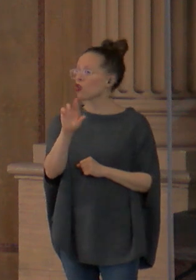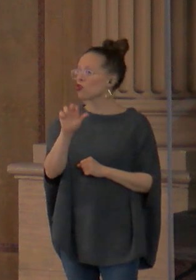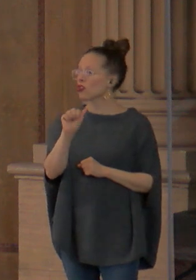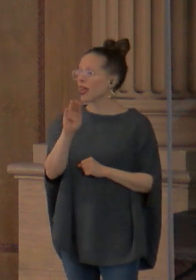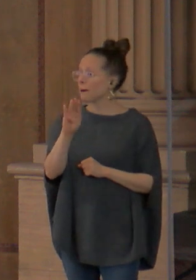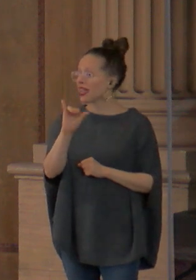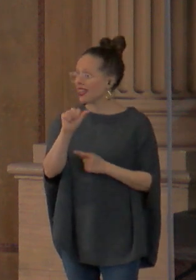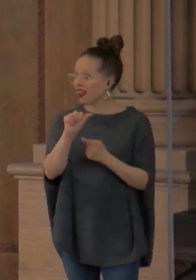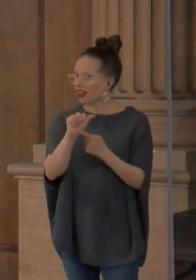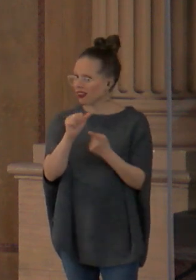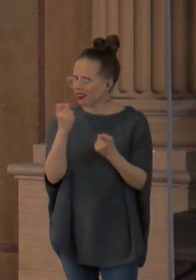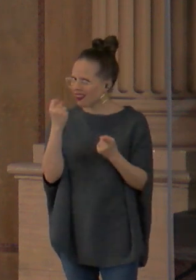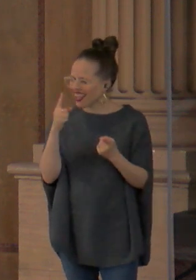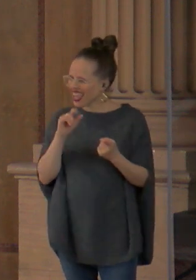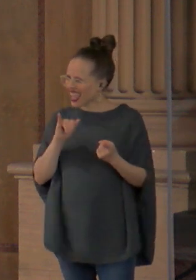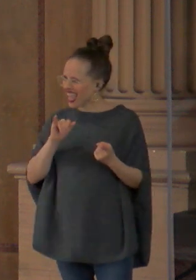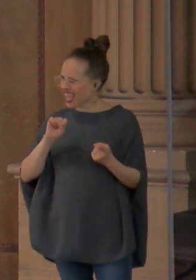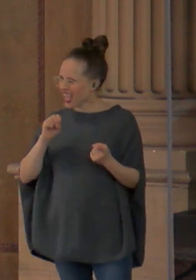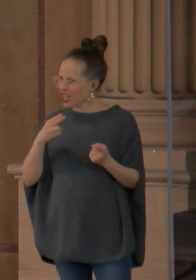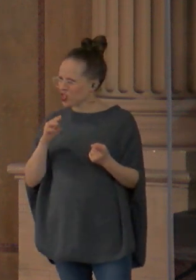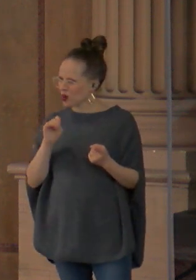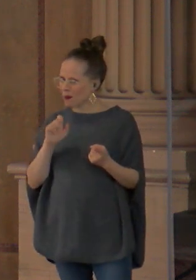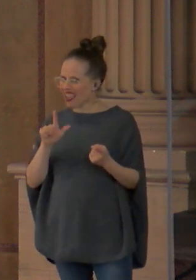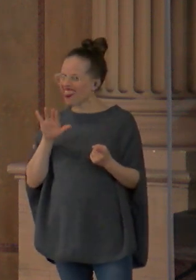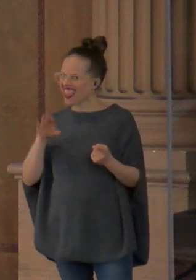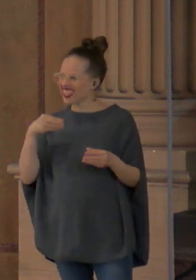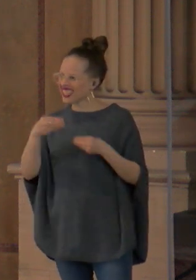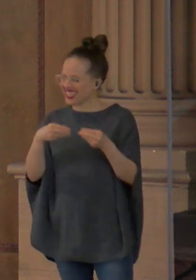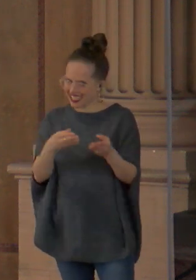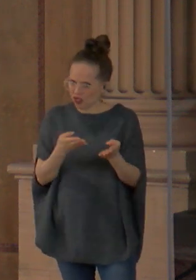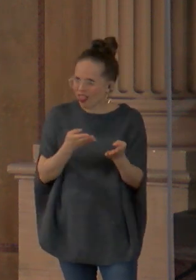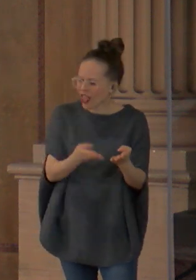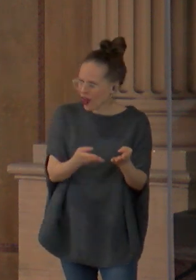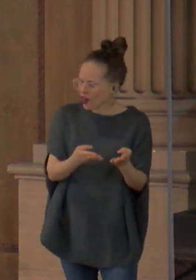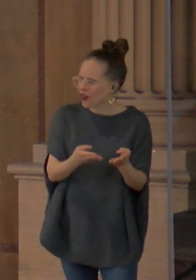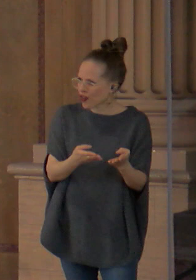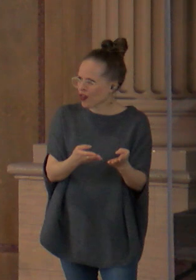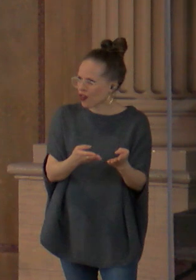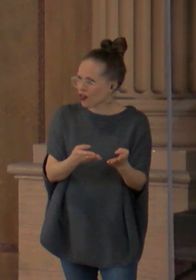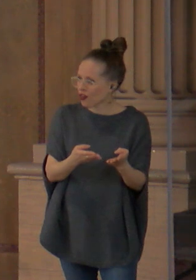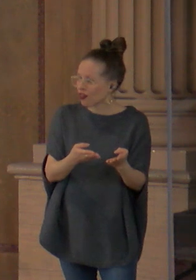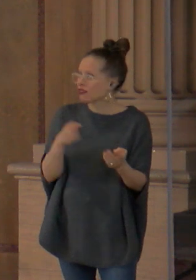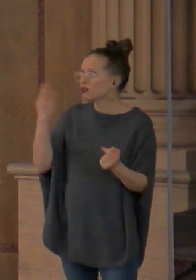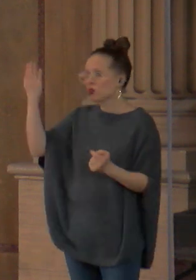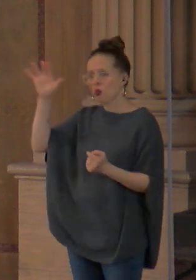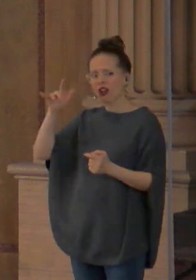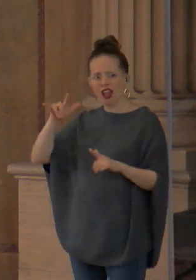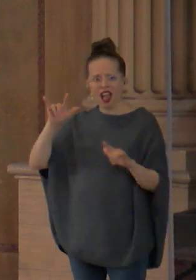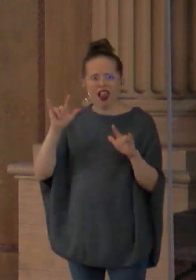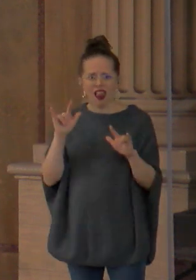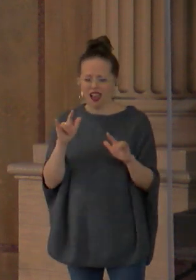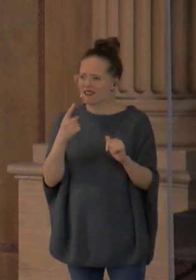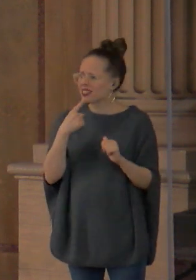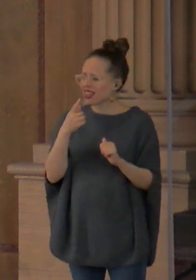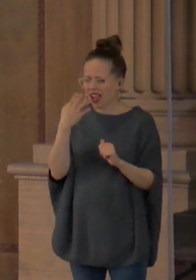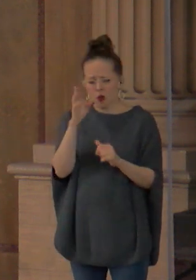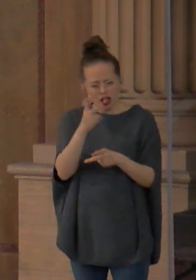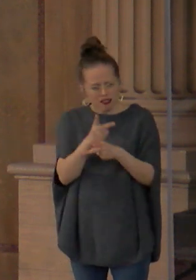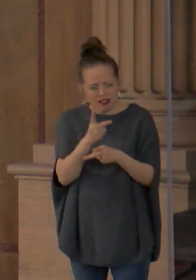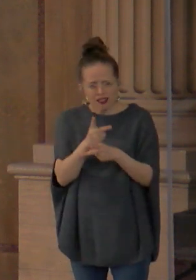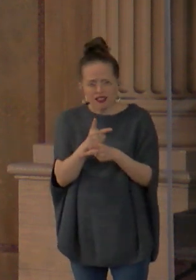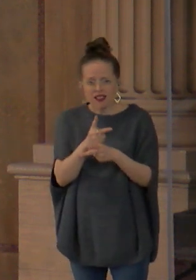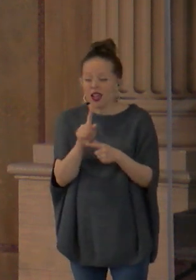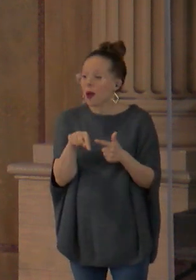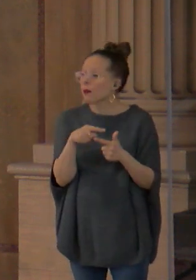Ishmael's descendants. So you have the Arabs who were loved by God, and he promised unique care for them, but they